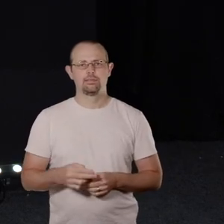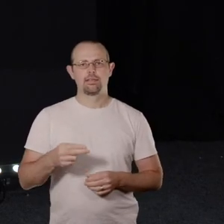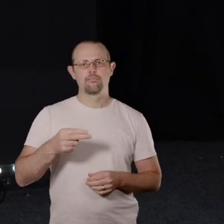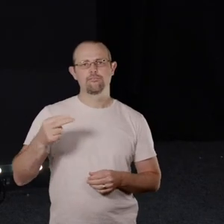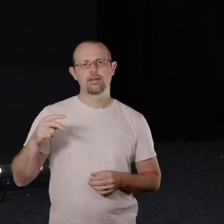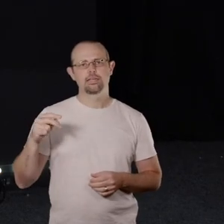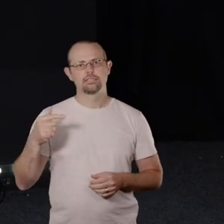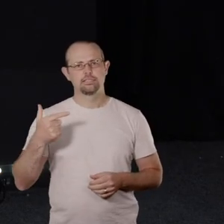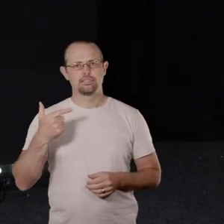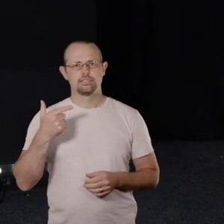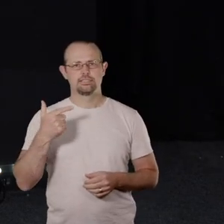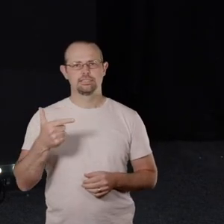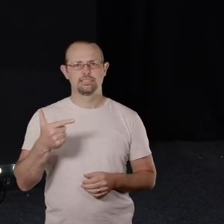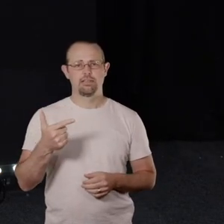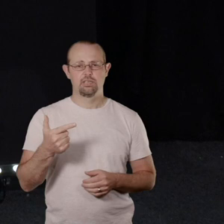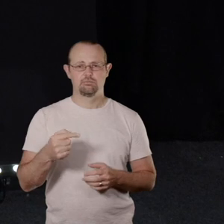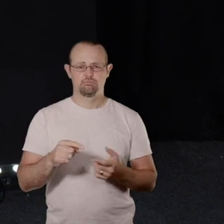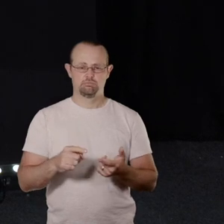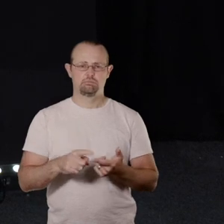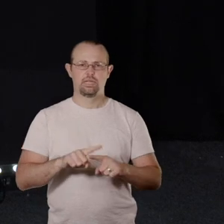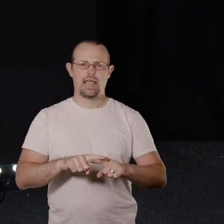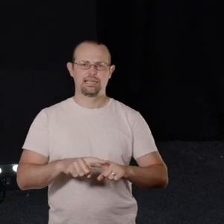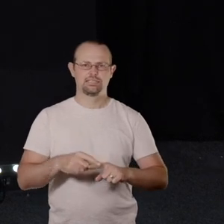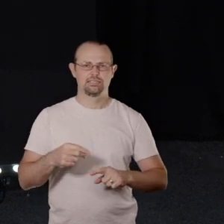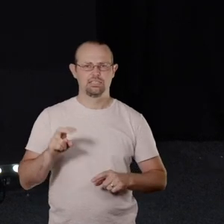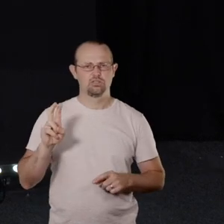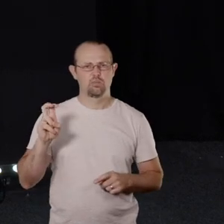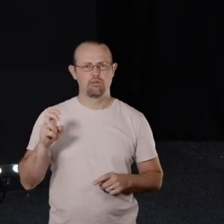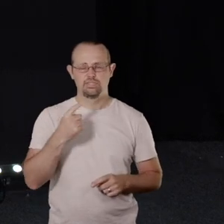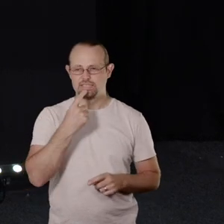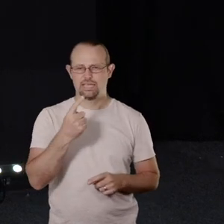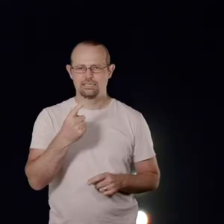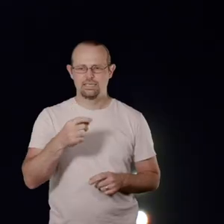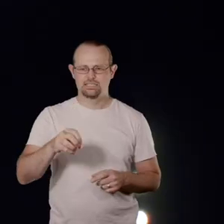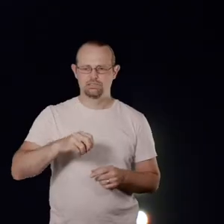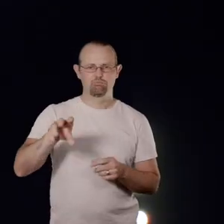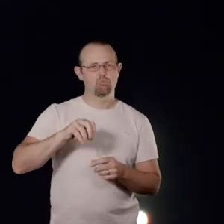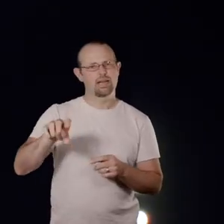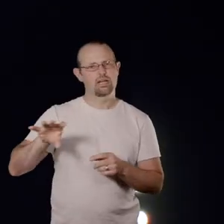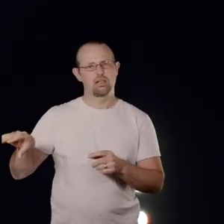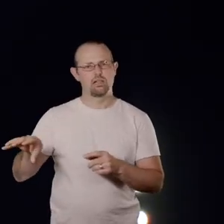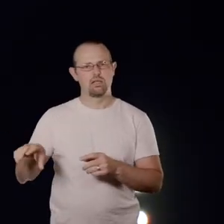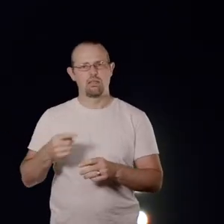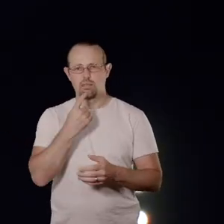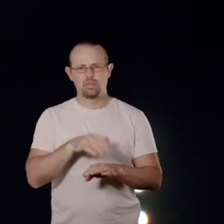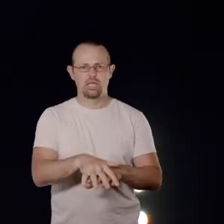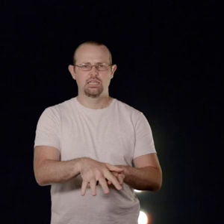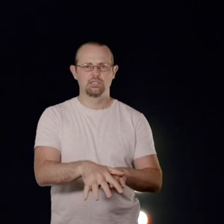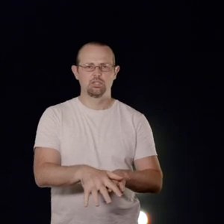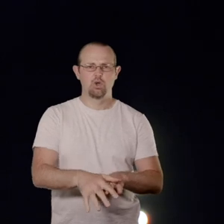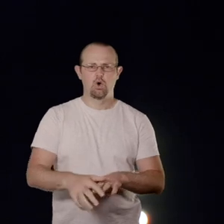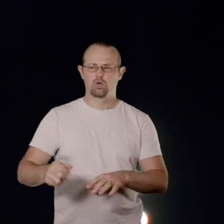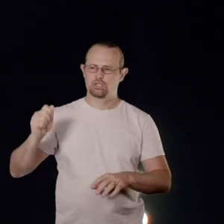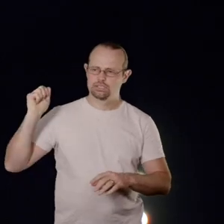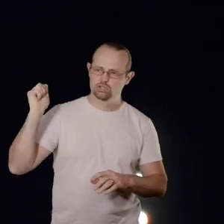Exodus 12 says, you know, sprinkle the blood, or spread the blood, or strike the doorpost with the blood. It